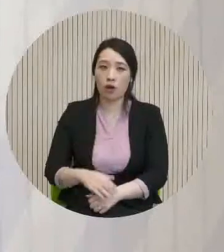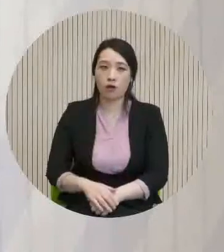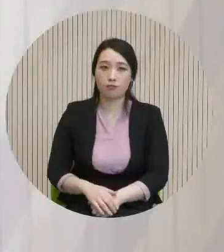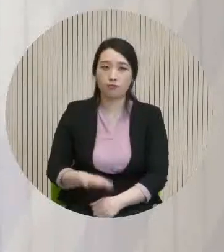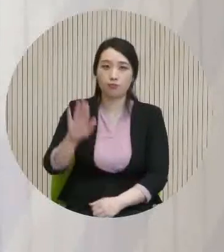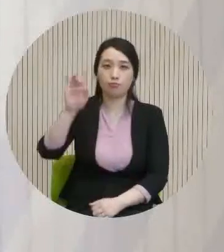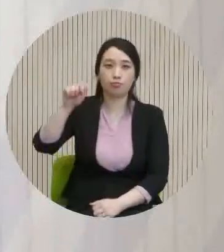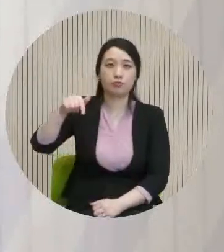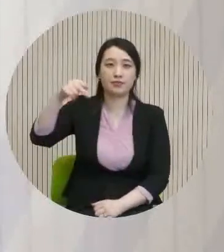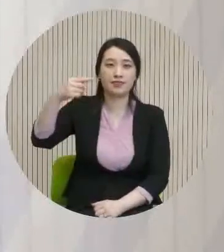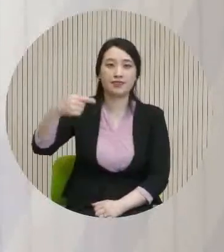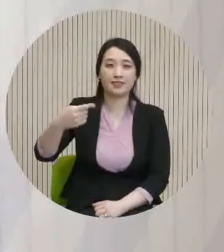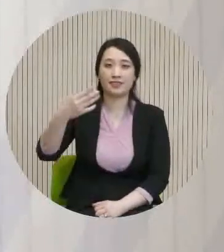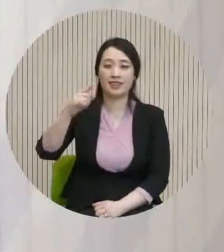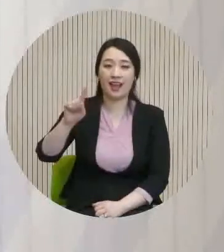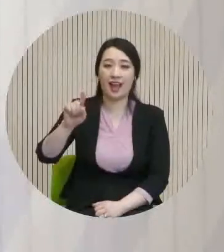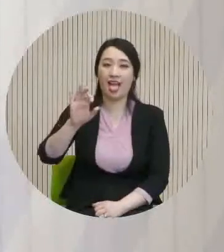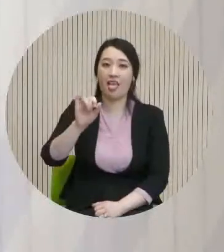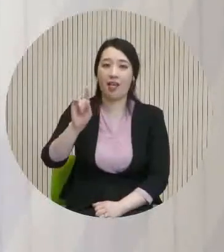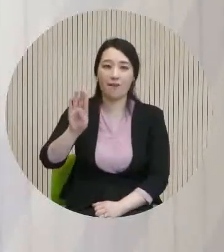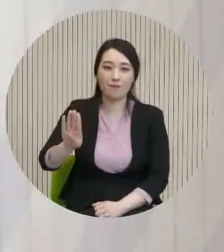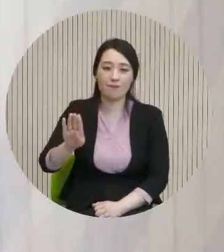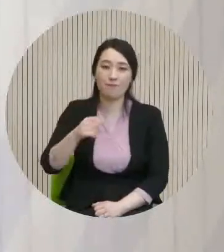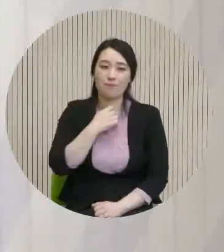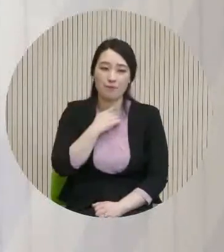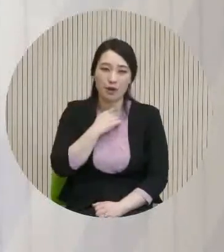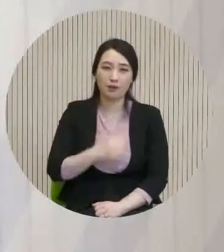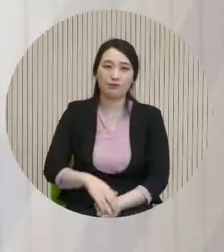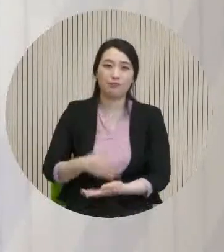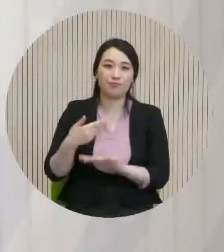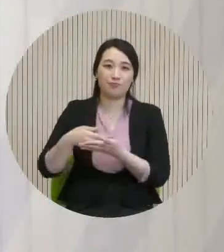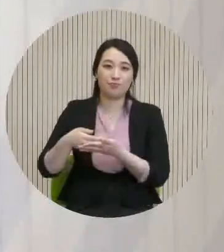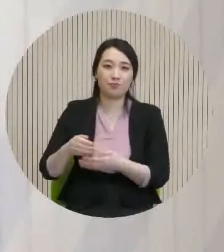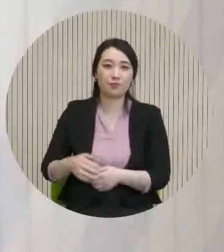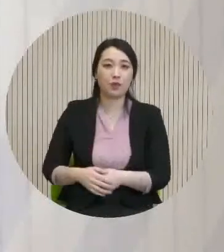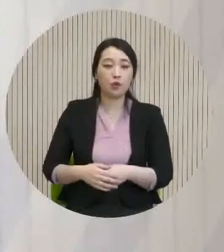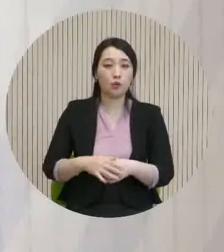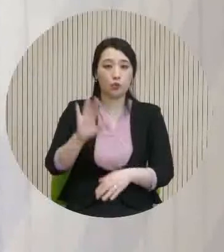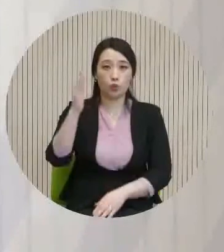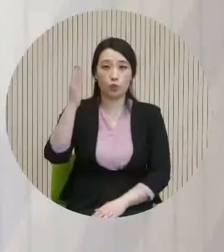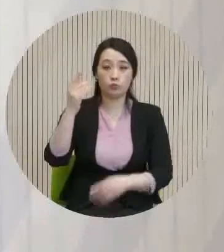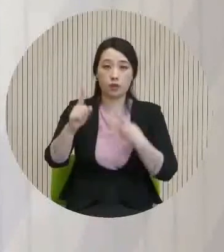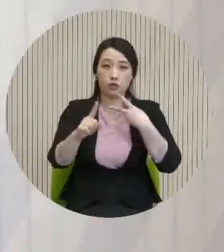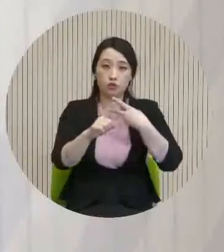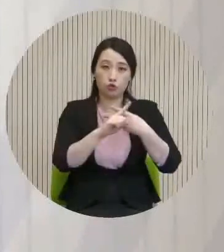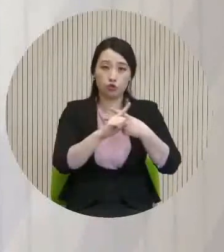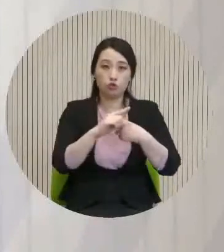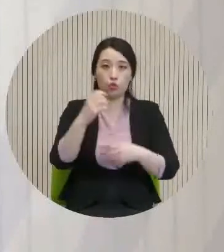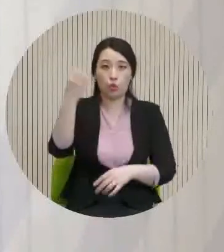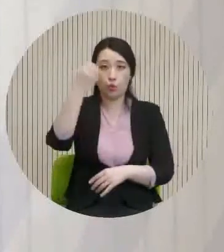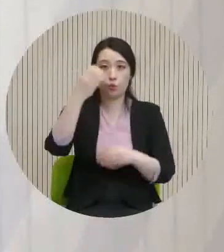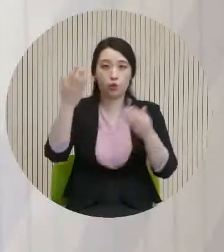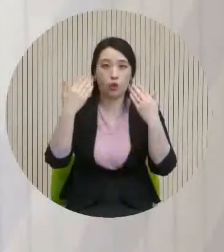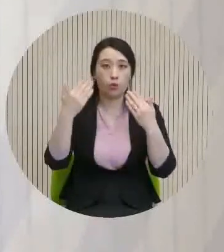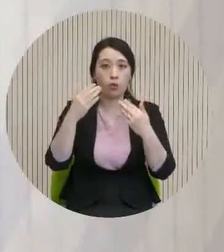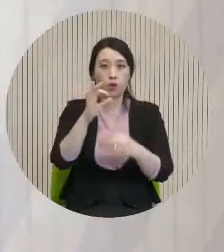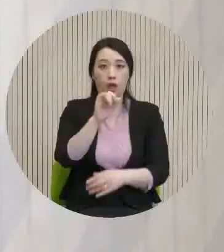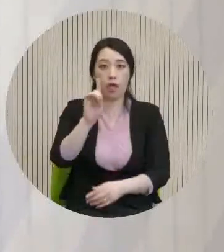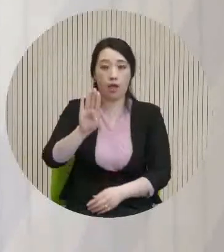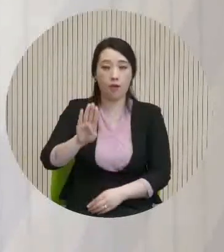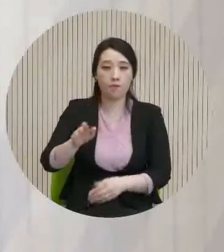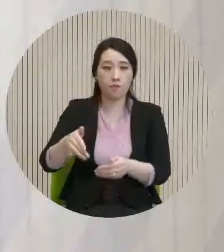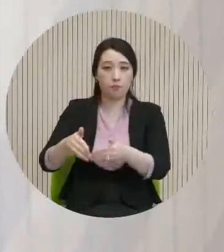program. And there was some demands on making Bookstagram applications. Well, actually, middle